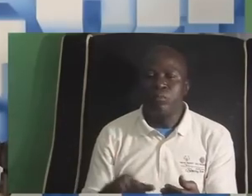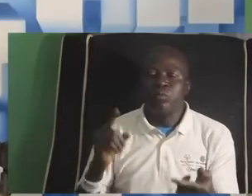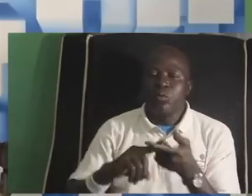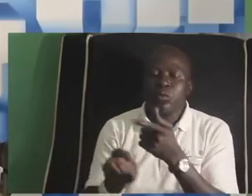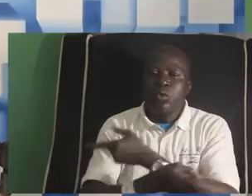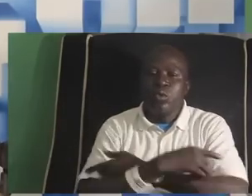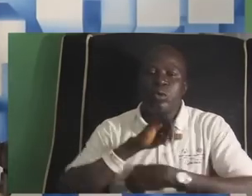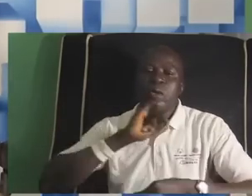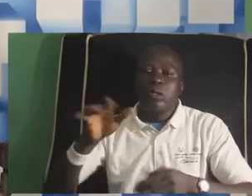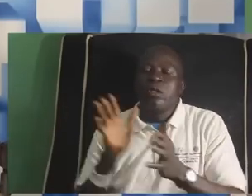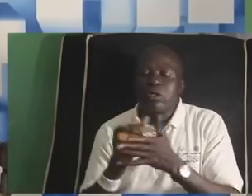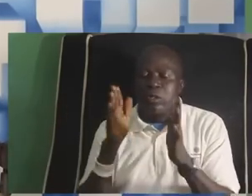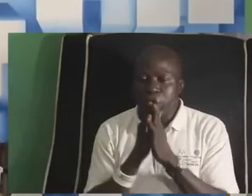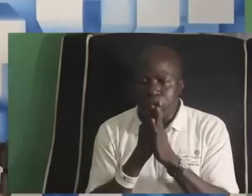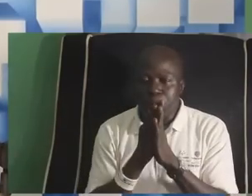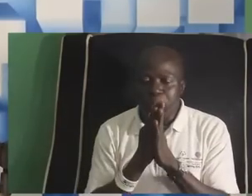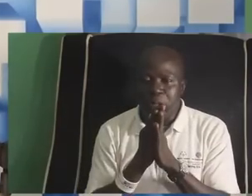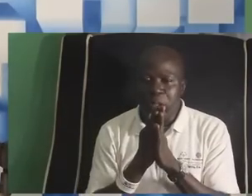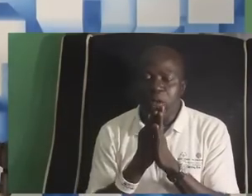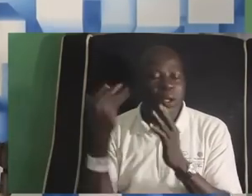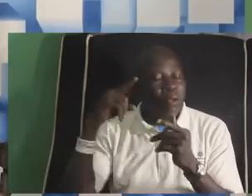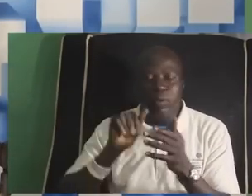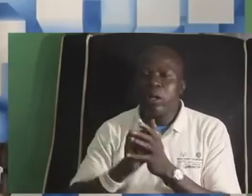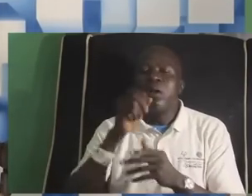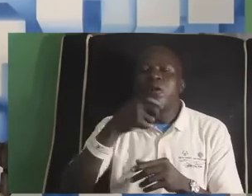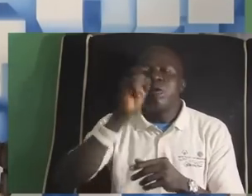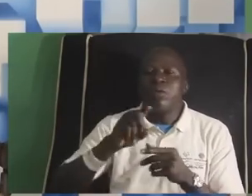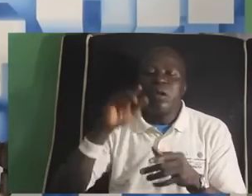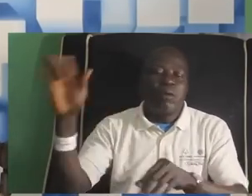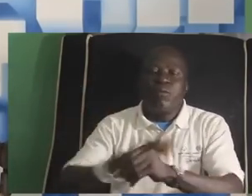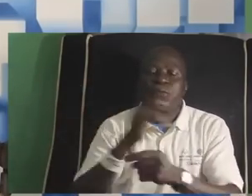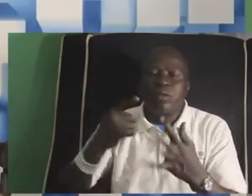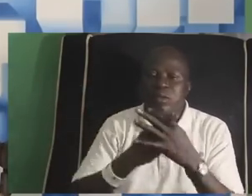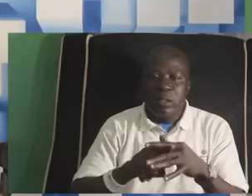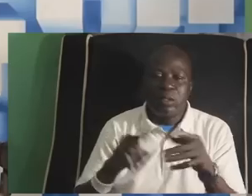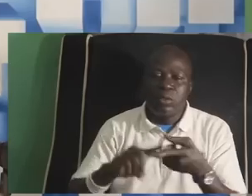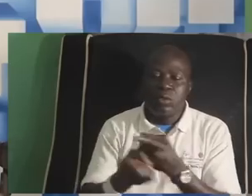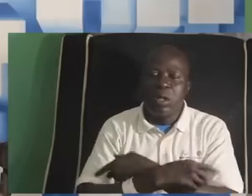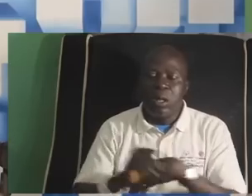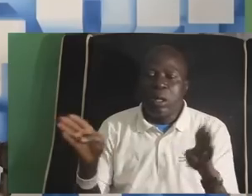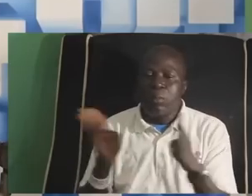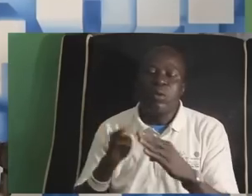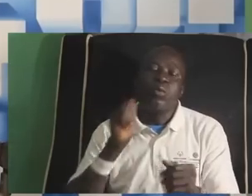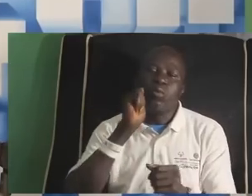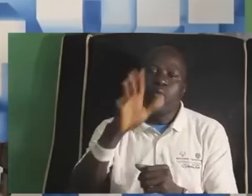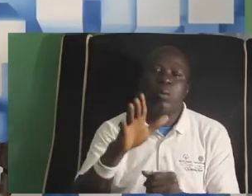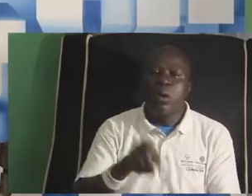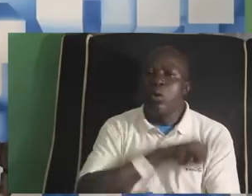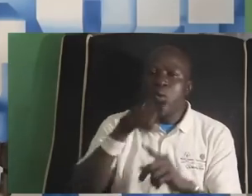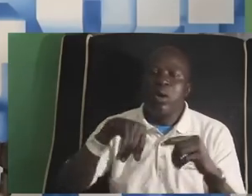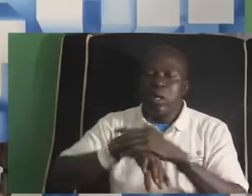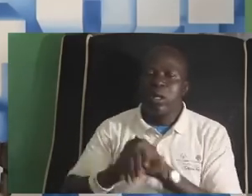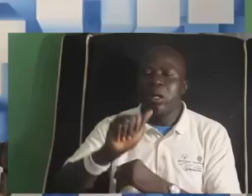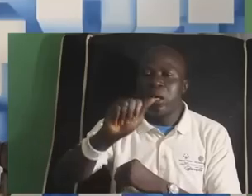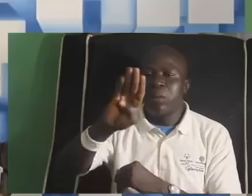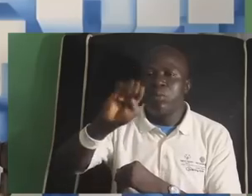ni adura awon olore ma je mo bere. The prayer for the covenant of free prayer started today. Mo pado bere kan. I met a woman nigba ti mo wa Labuja ni